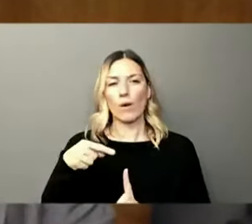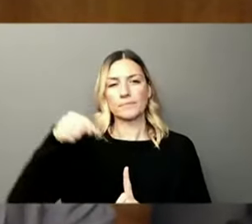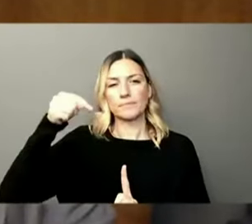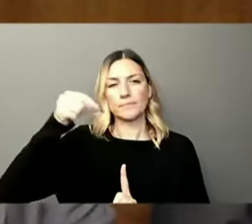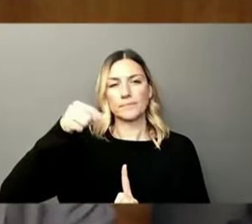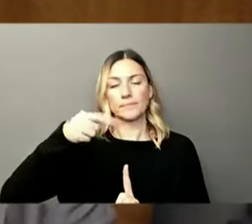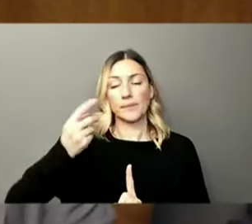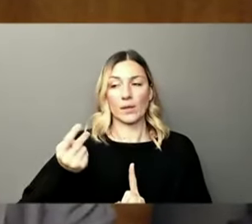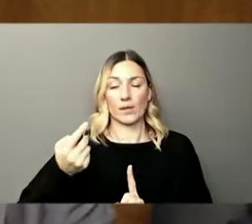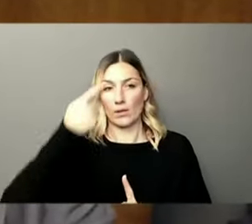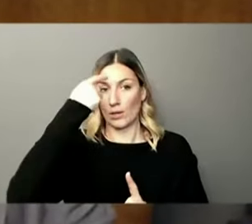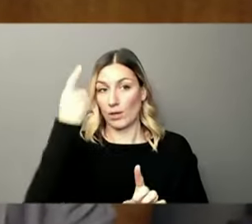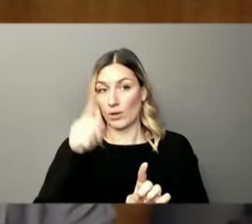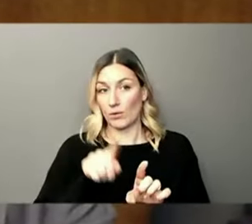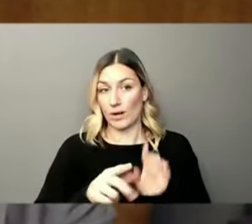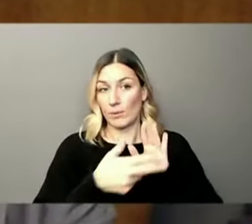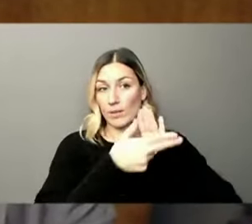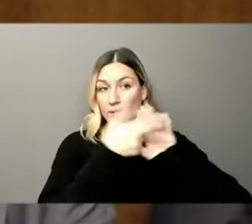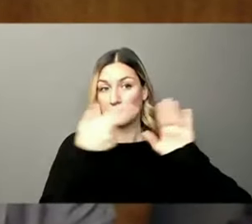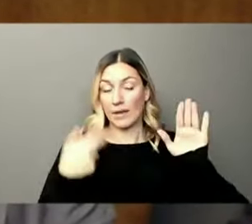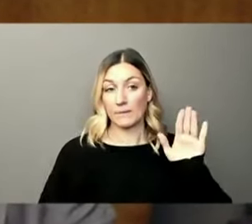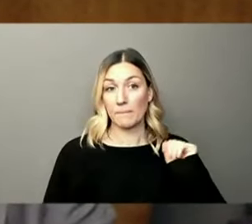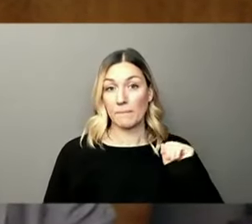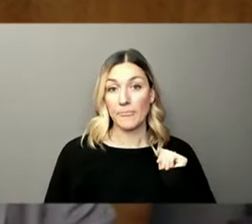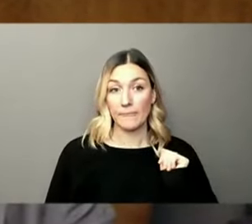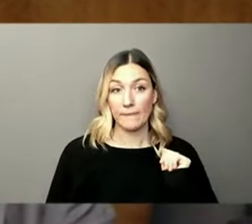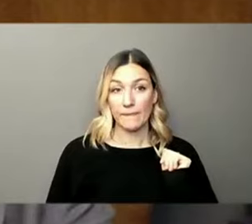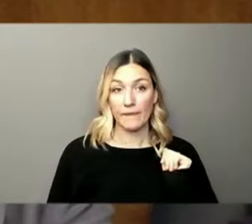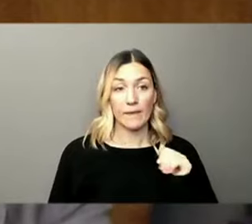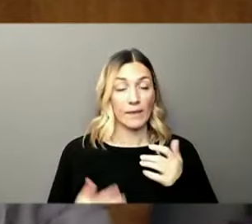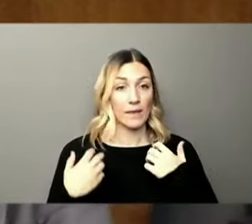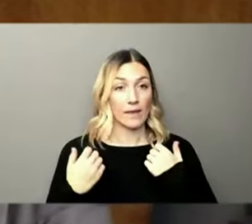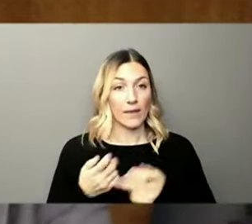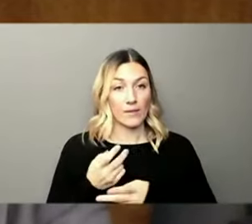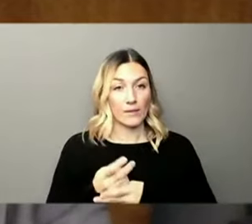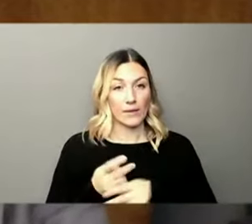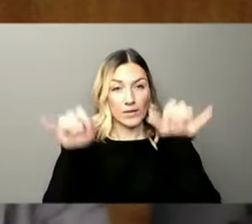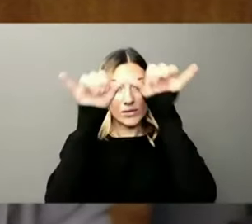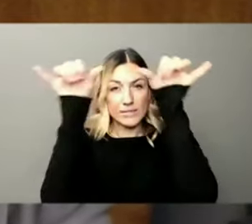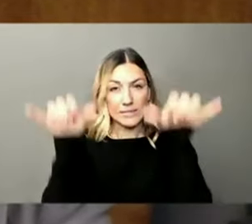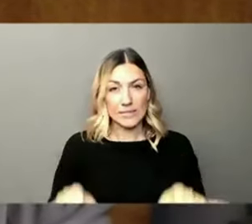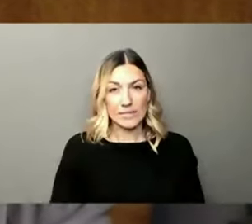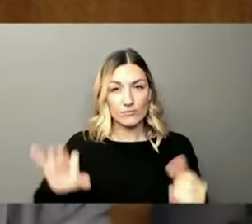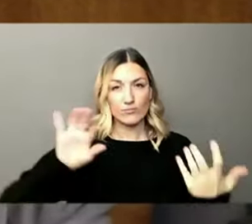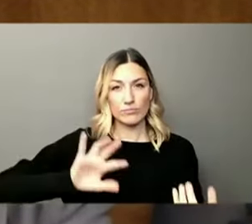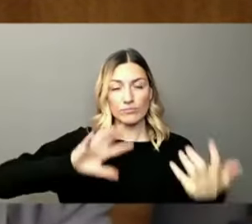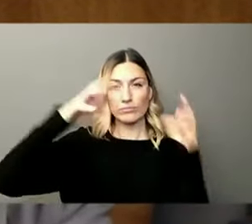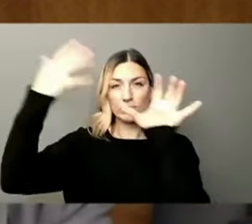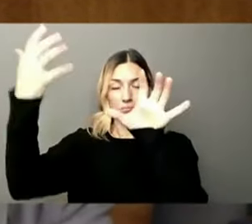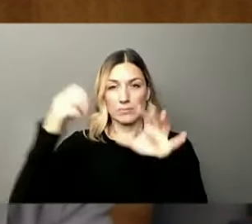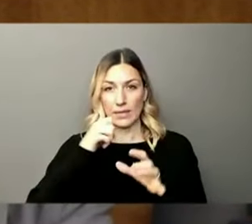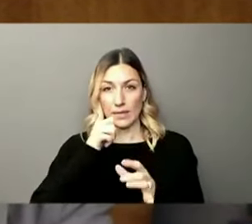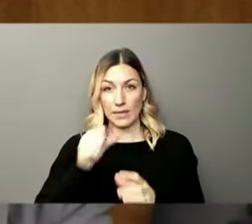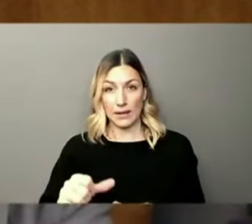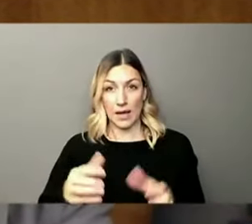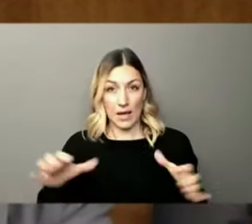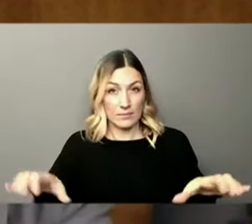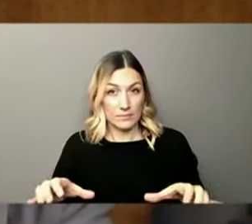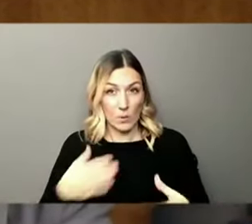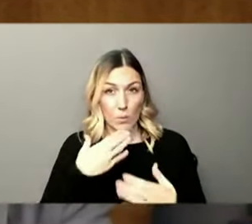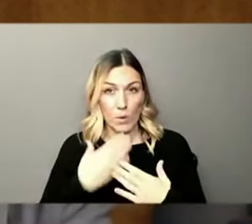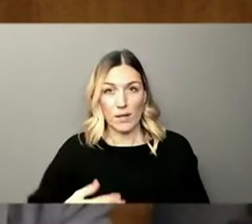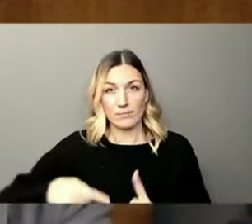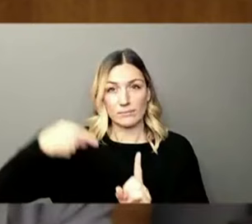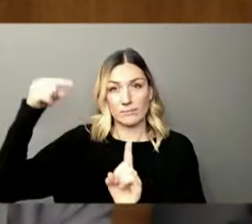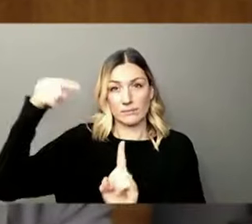with the diagnosis. We have a healthcare system which is broken, which is dysfunctional. In my view, its main function is